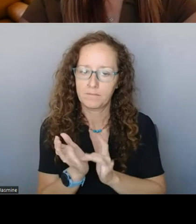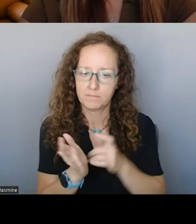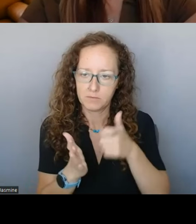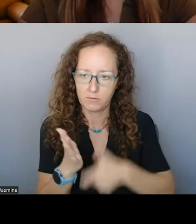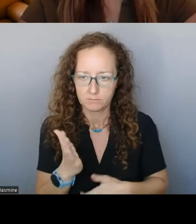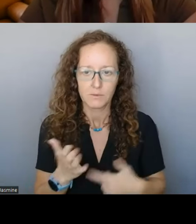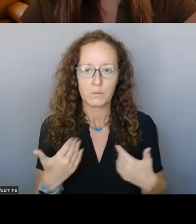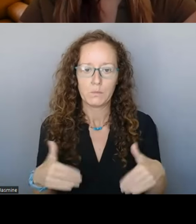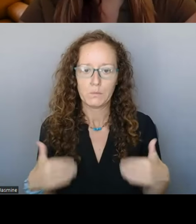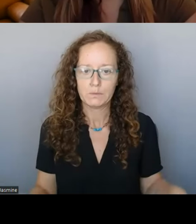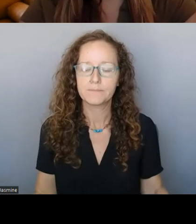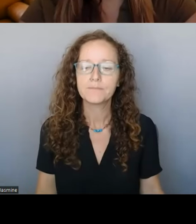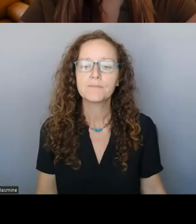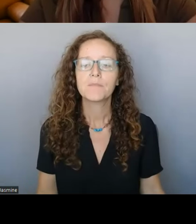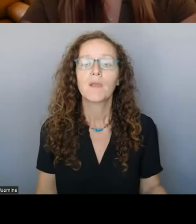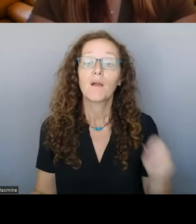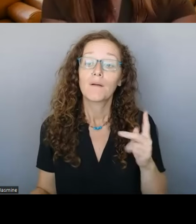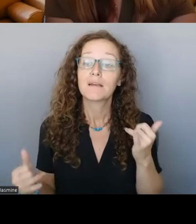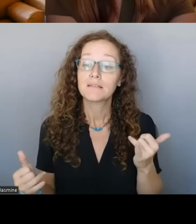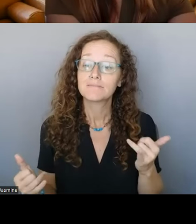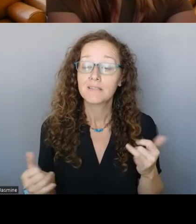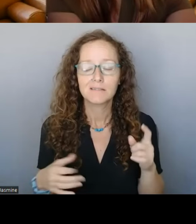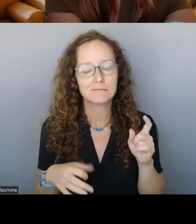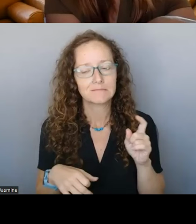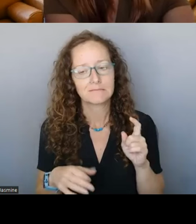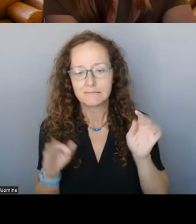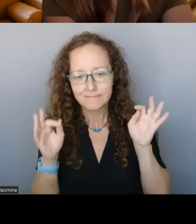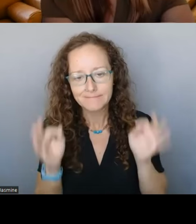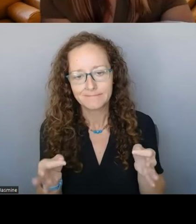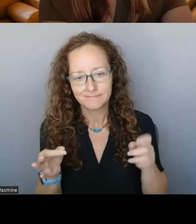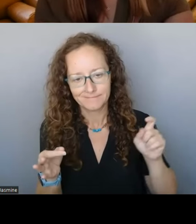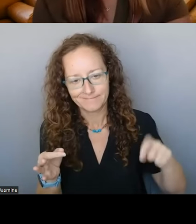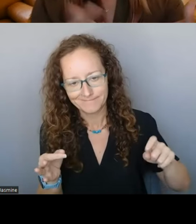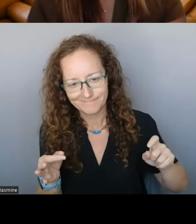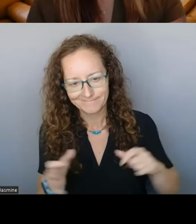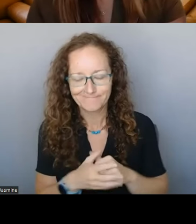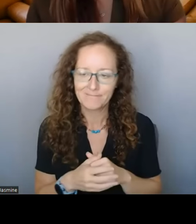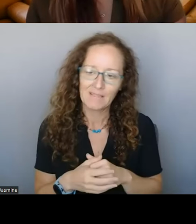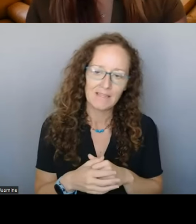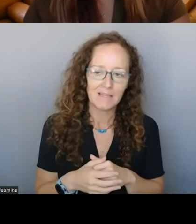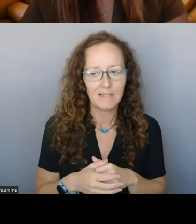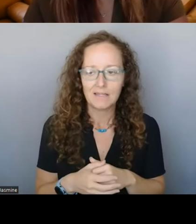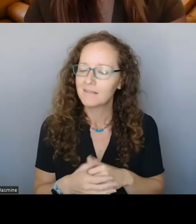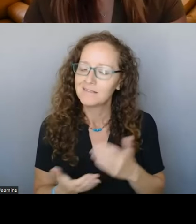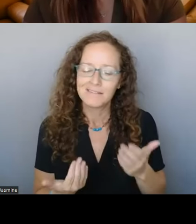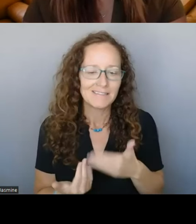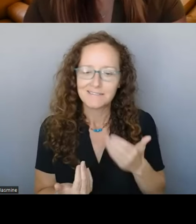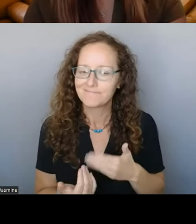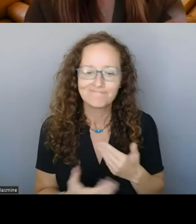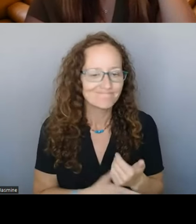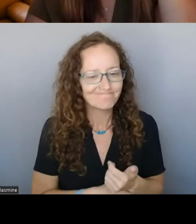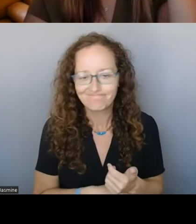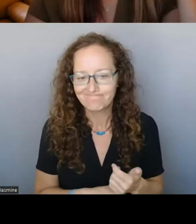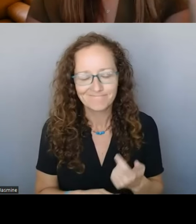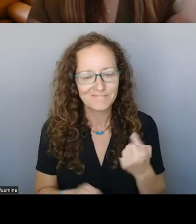Okay, so you have some decisions to make. And these are not always easy decisions. So, I will say it again, Senior Linkage Line